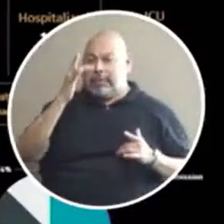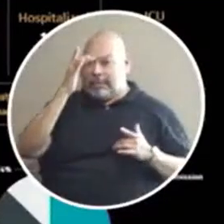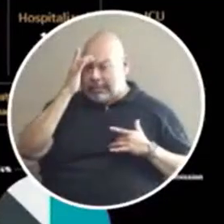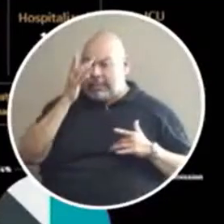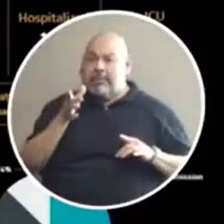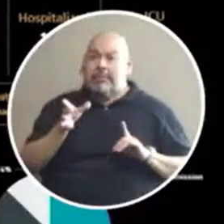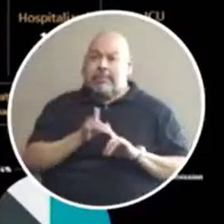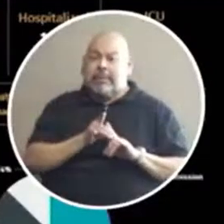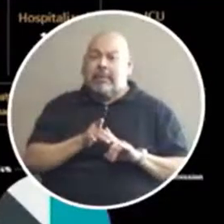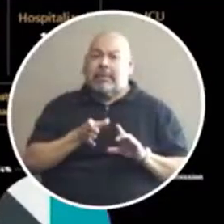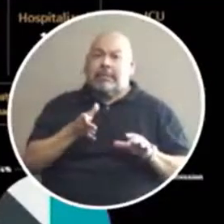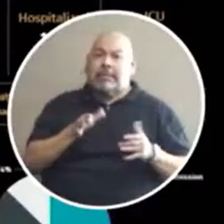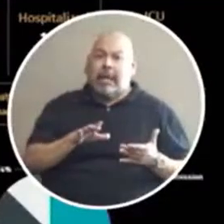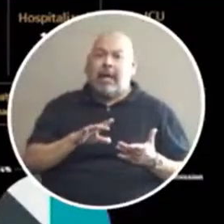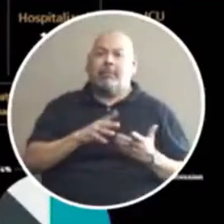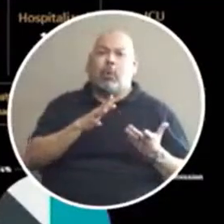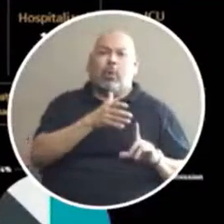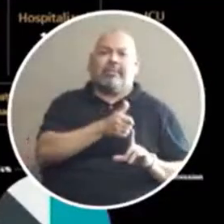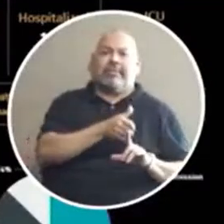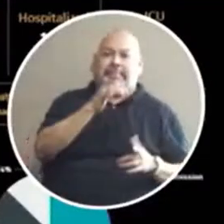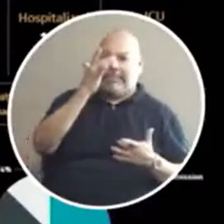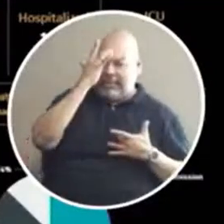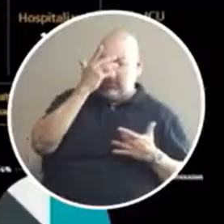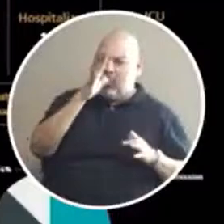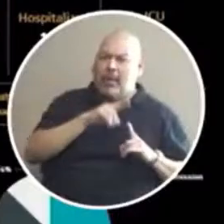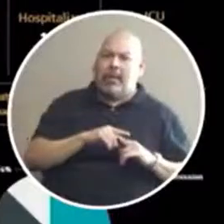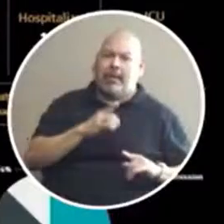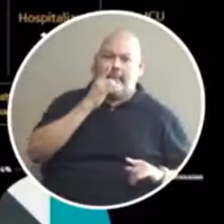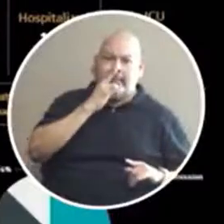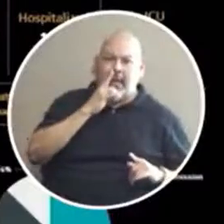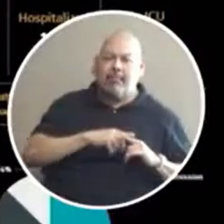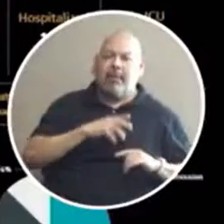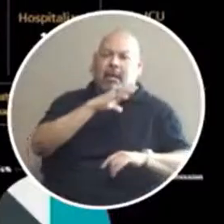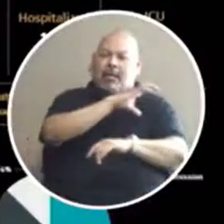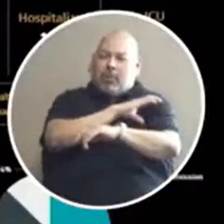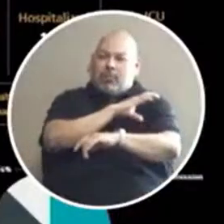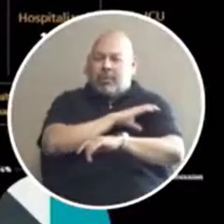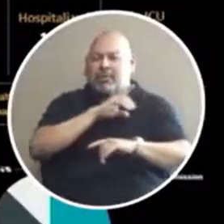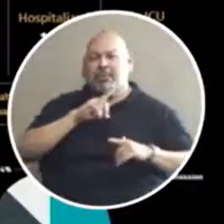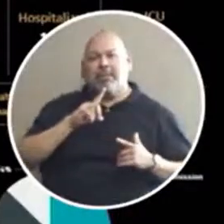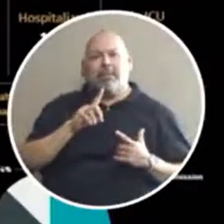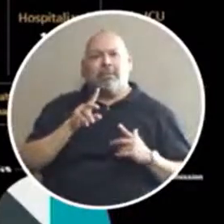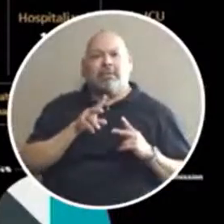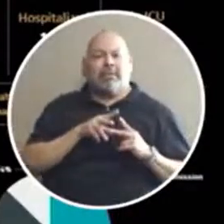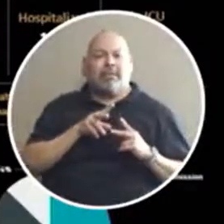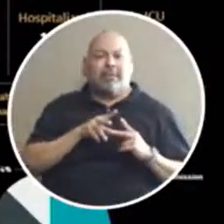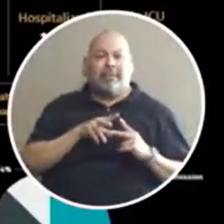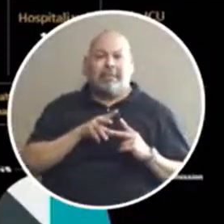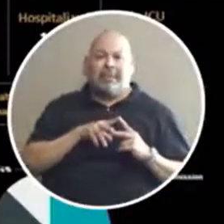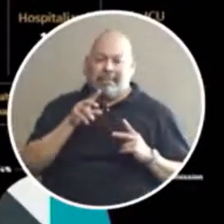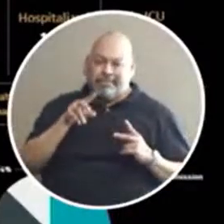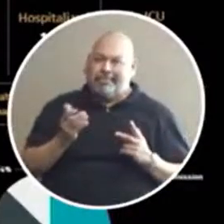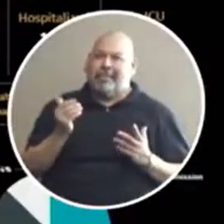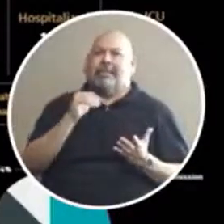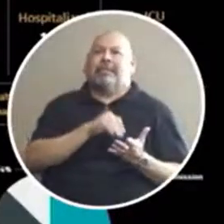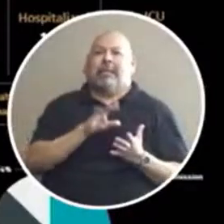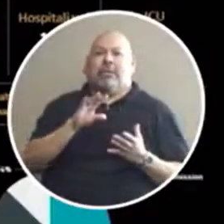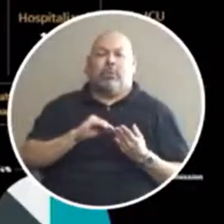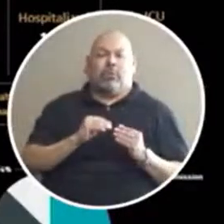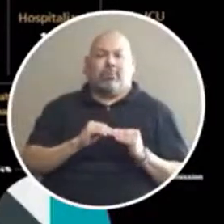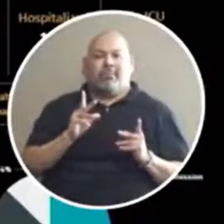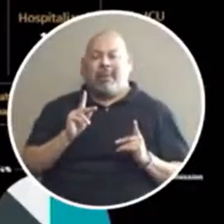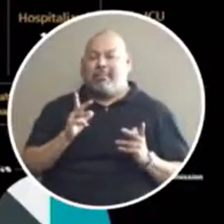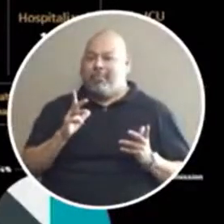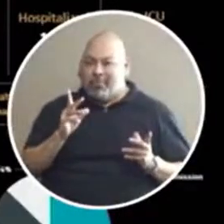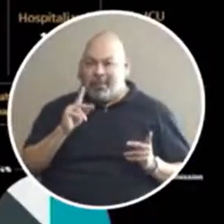COVID have pre-existing medical conditions. We're disproportionately affected by the fact that we have a lot